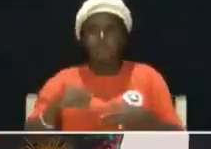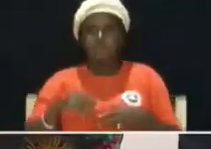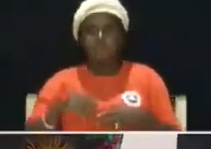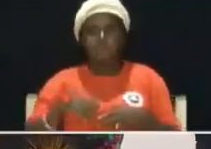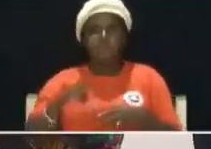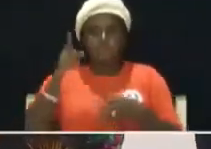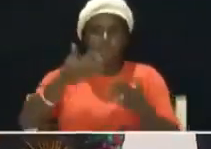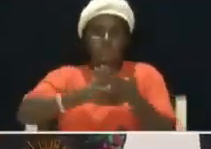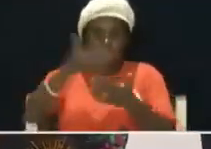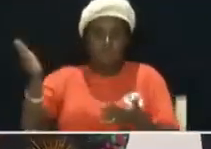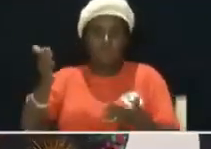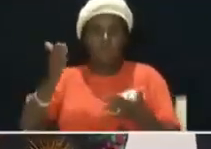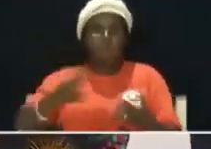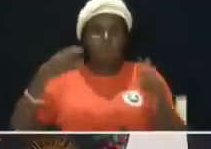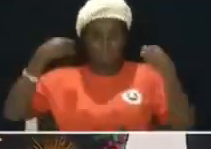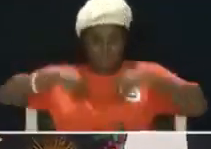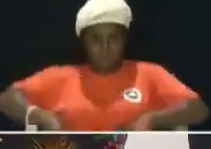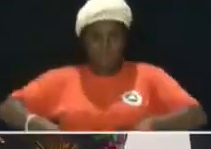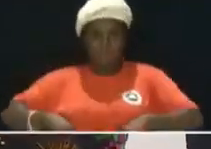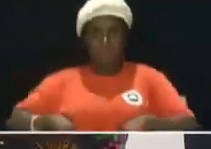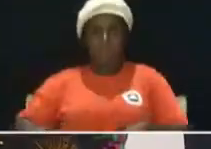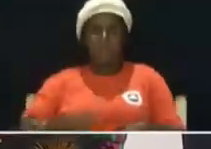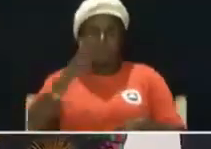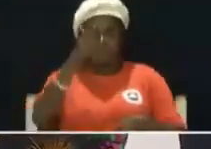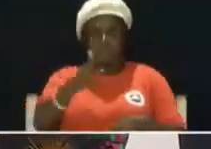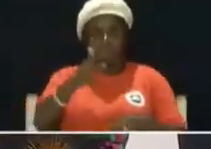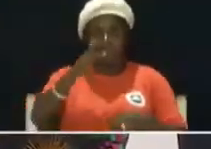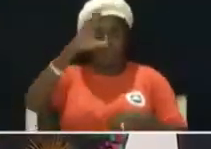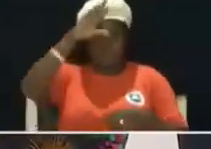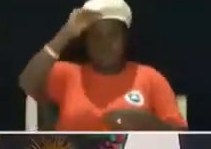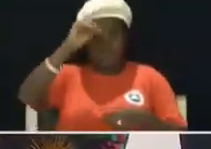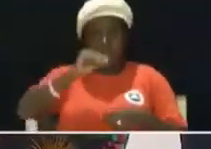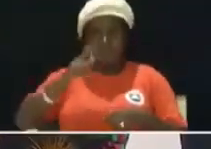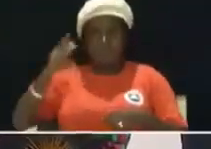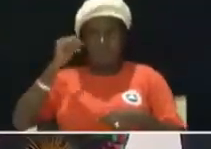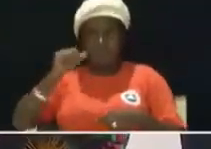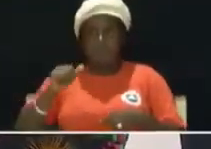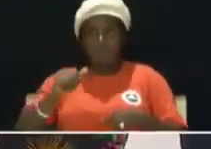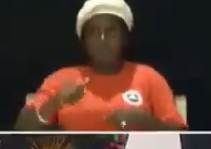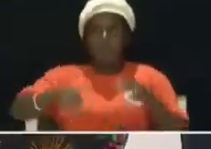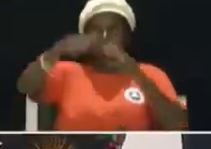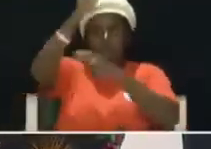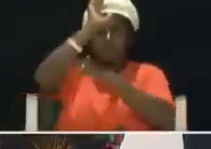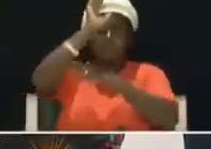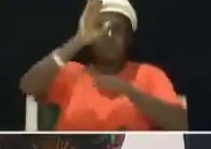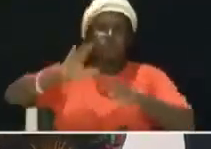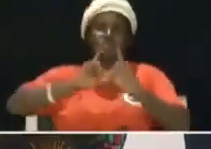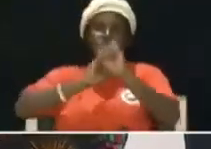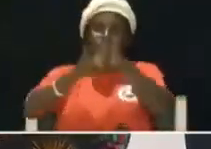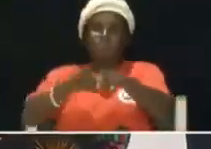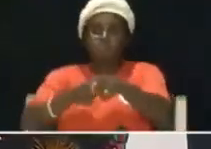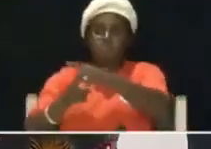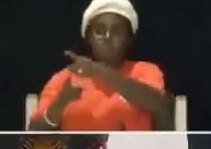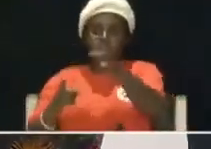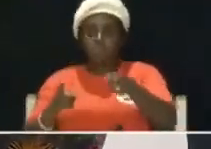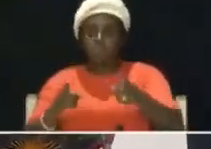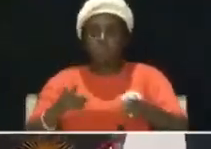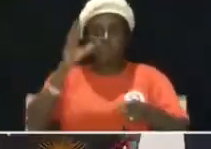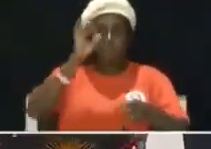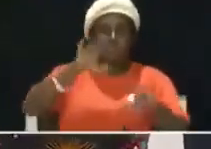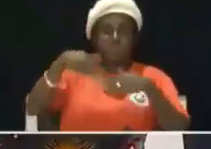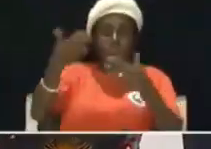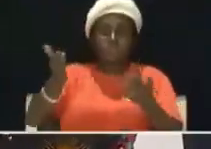boys and a girl, that I've been using to pray. And God Almighty has granted that request by giving